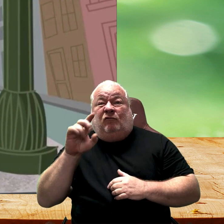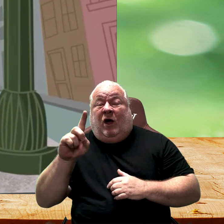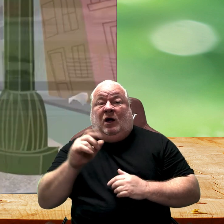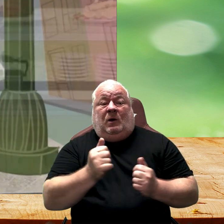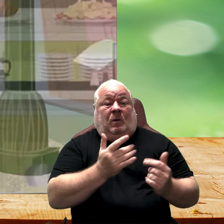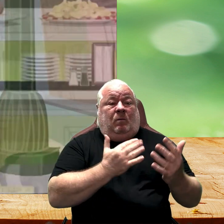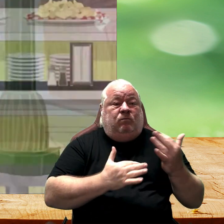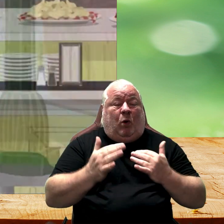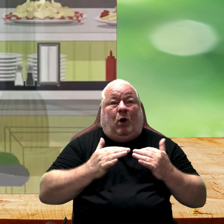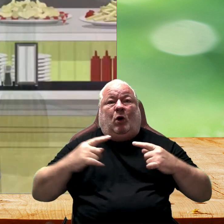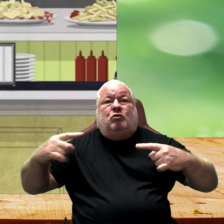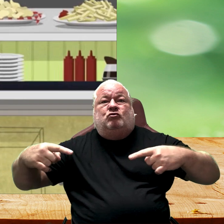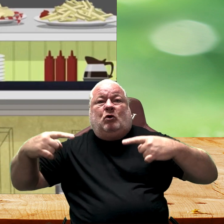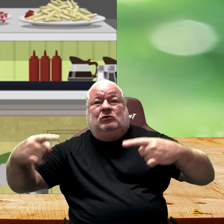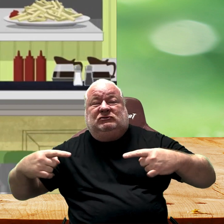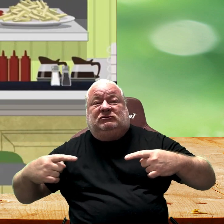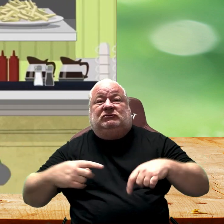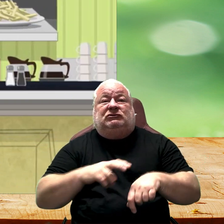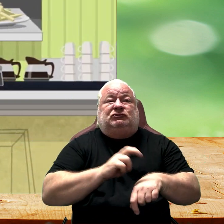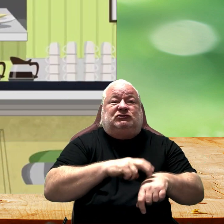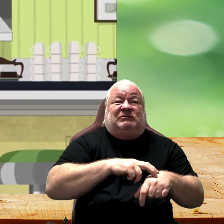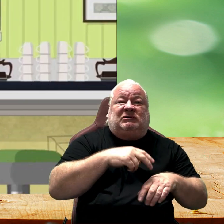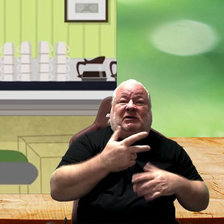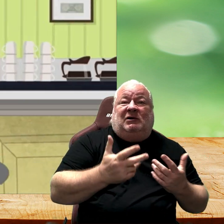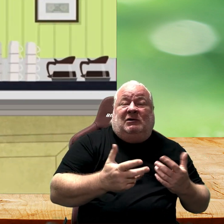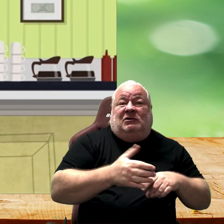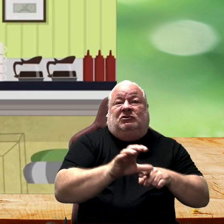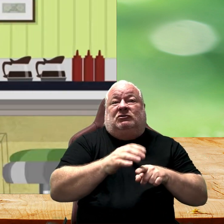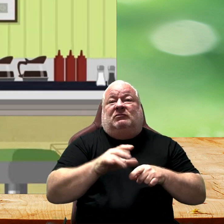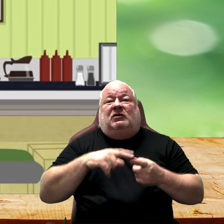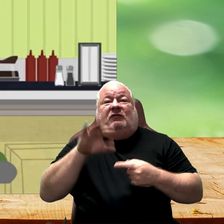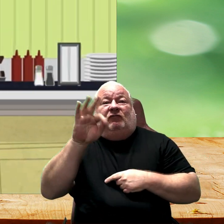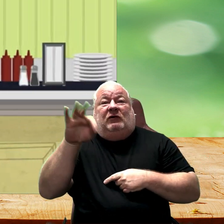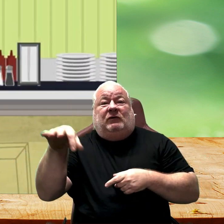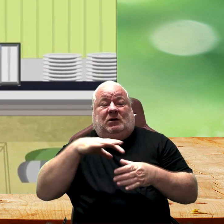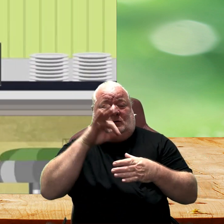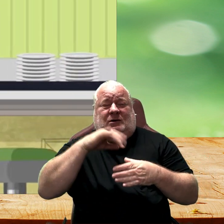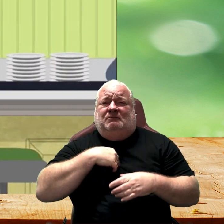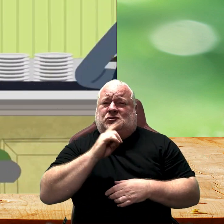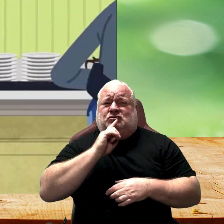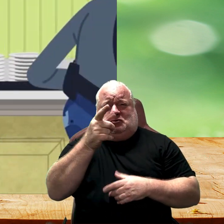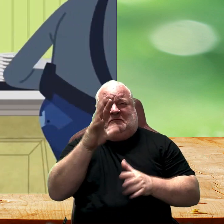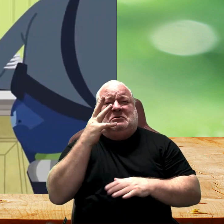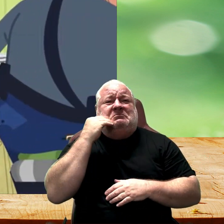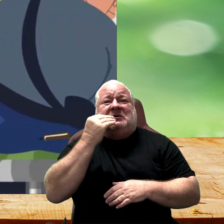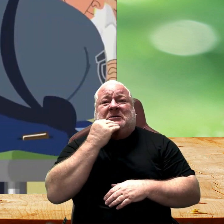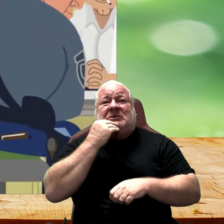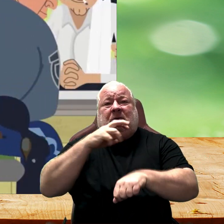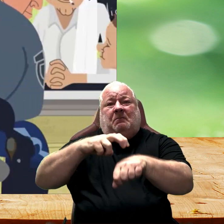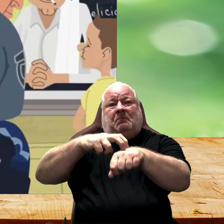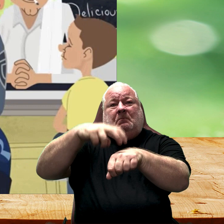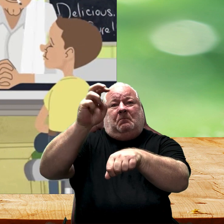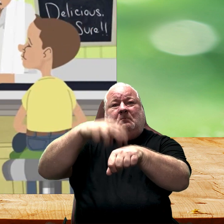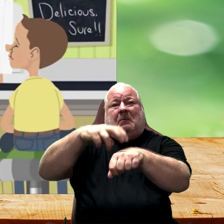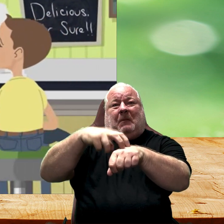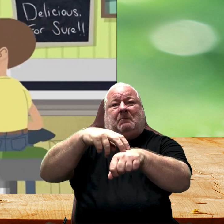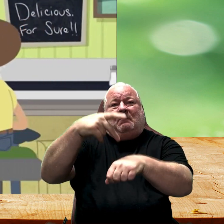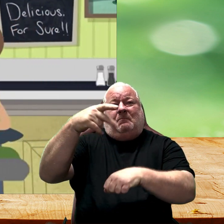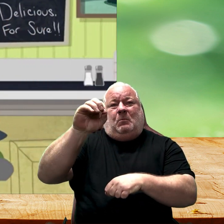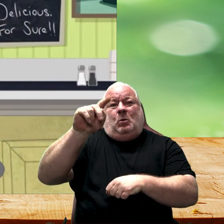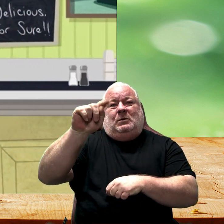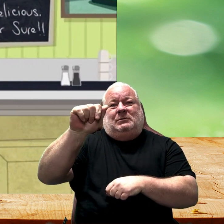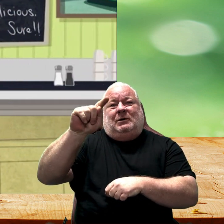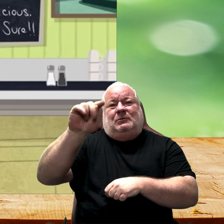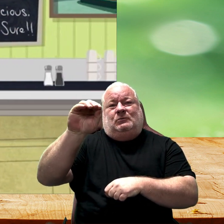Baked or fried, boiled or roasted, as chips or fries. At some point in your life, you've probably eaten a